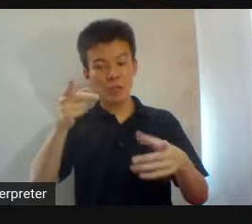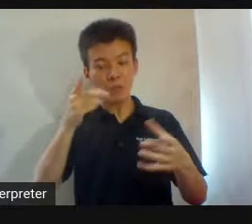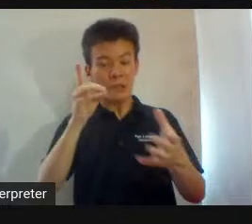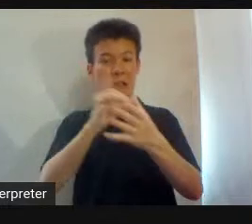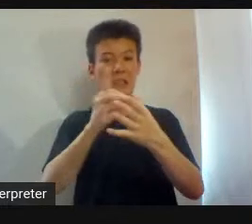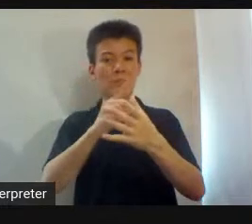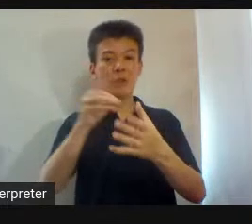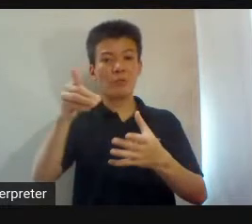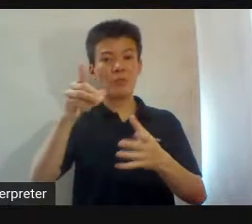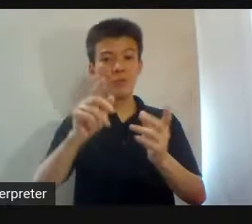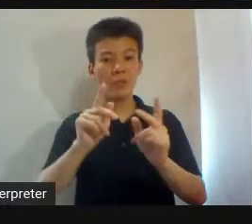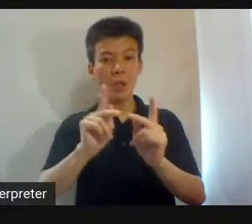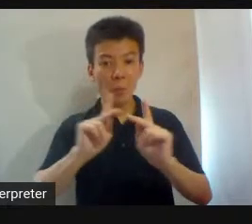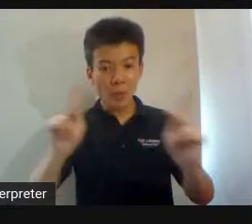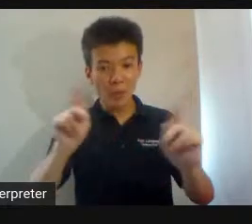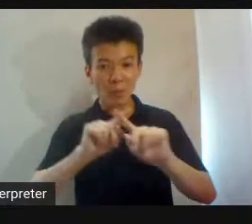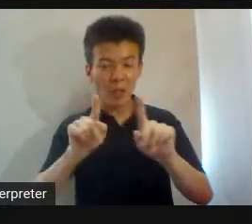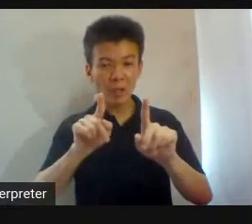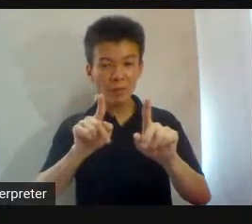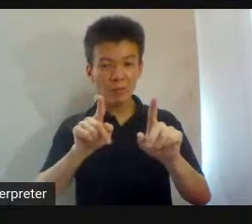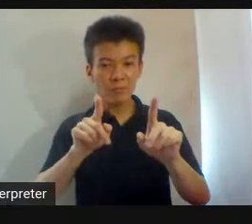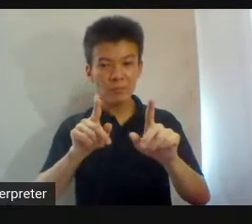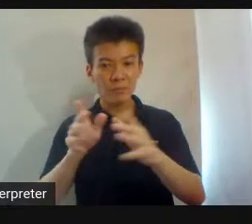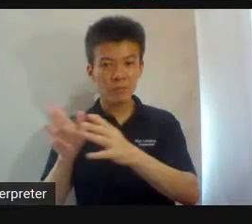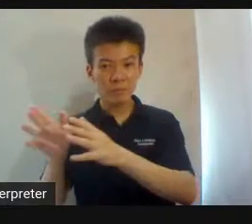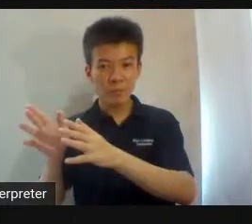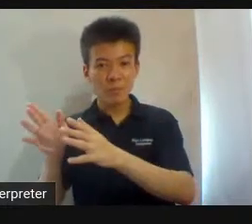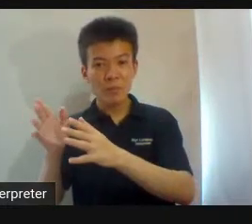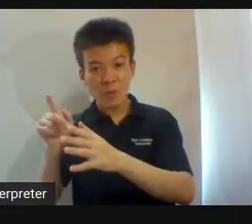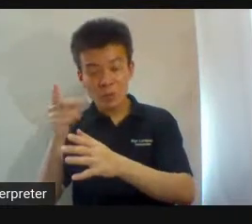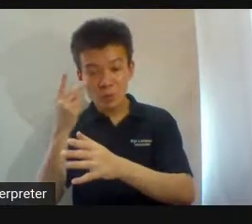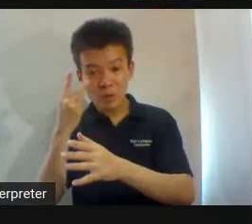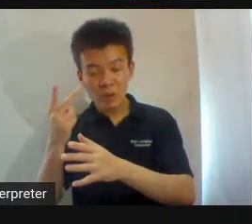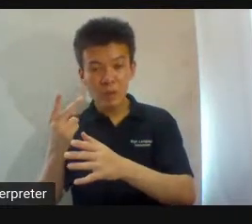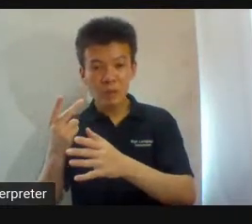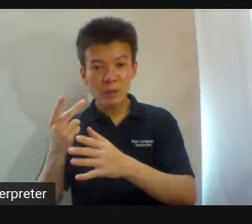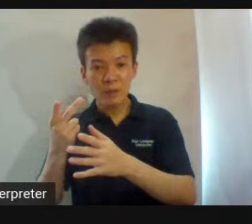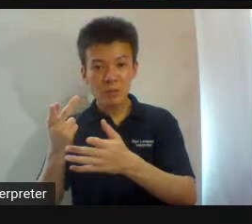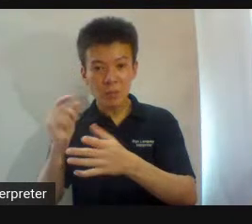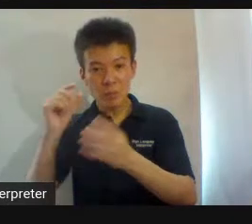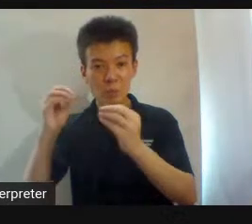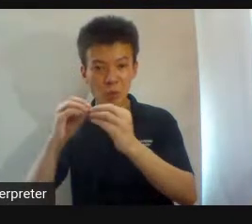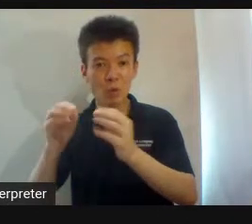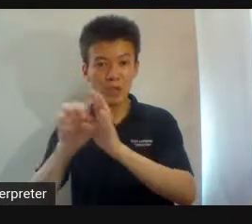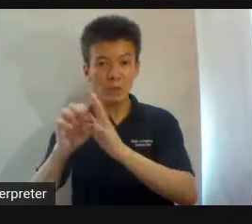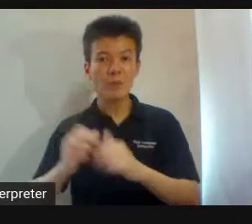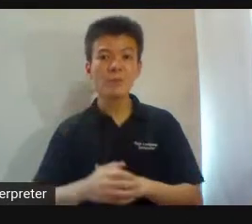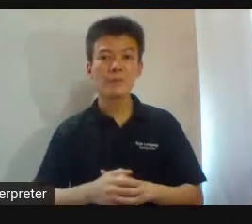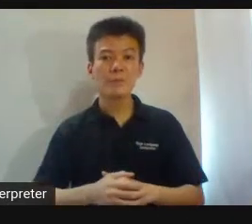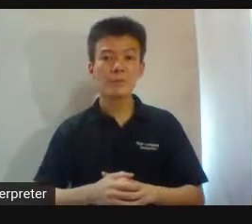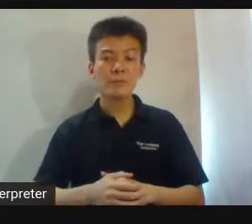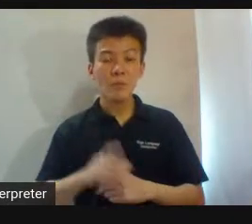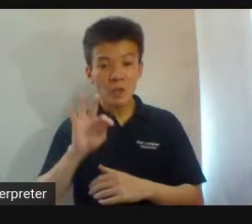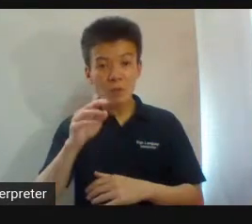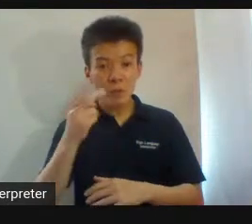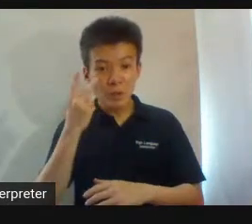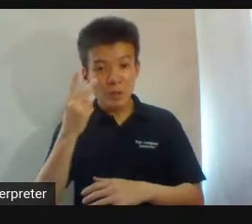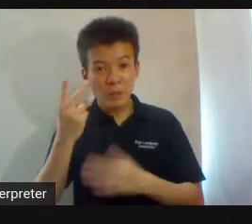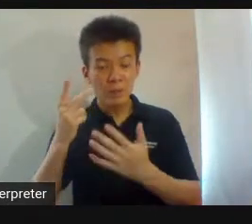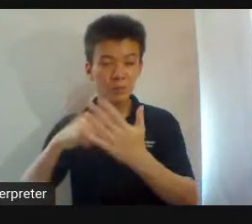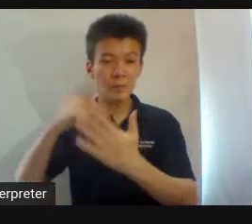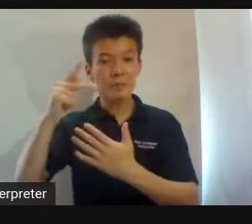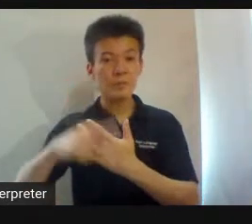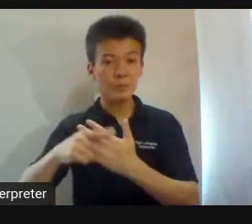the public. But on the other hand, I guess my question is, are you looking at something a bit more? So for example, if you're looking at